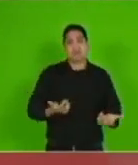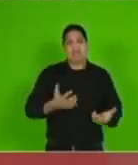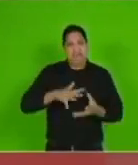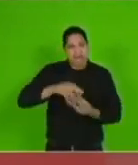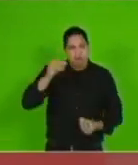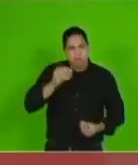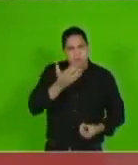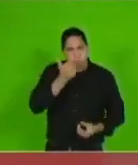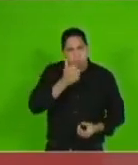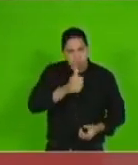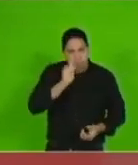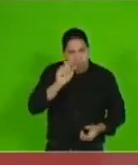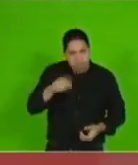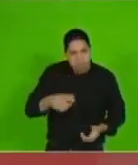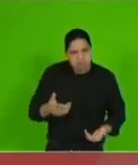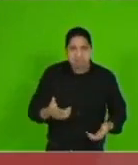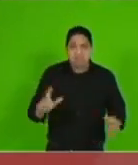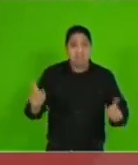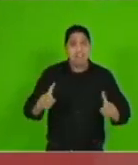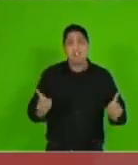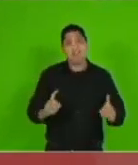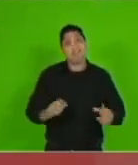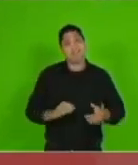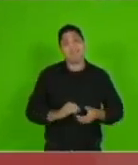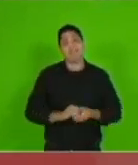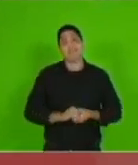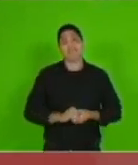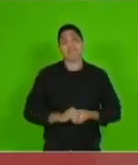Our soul doesn't drink nor does it eat.